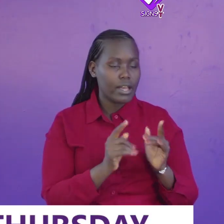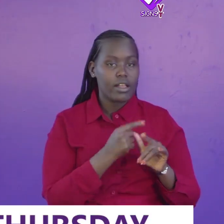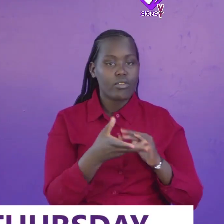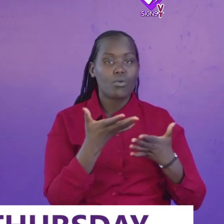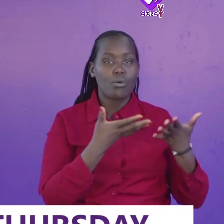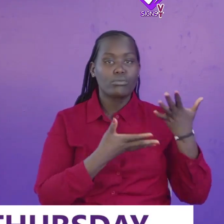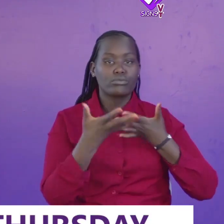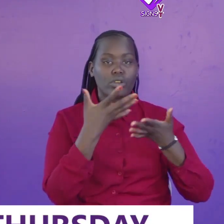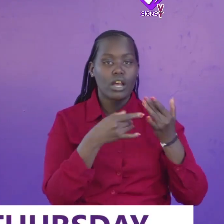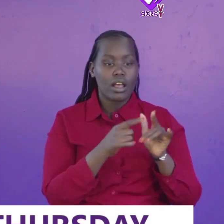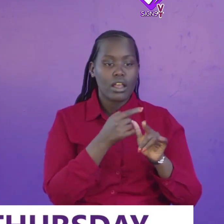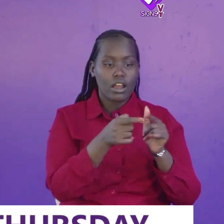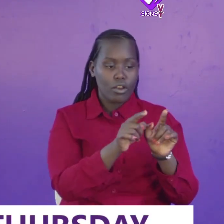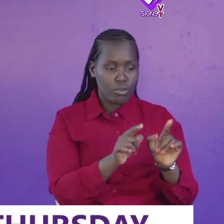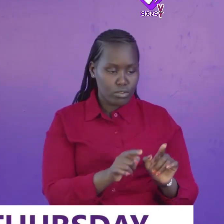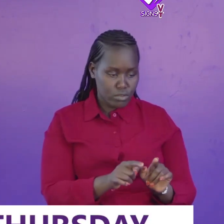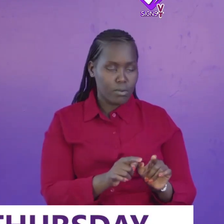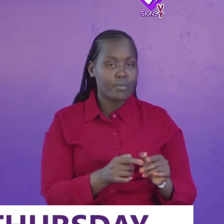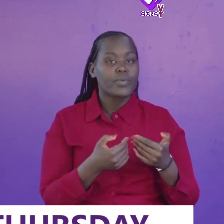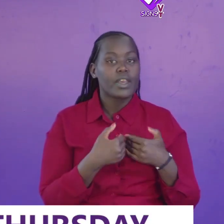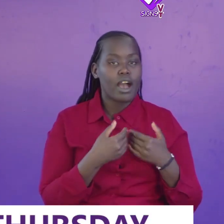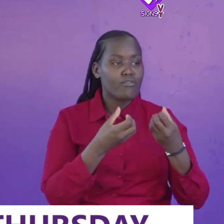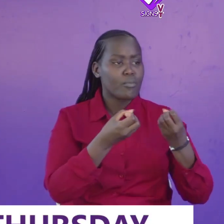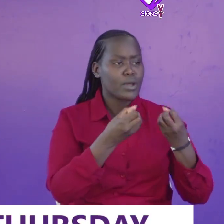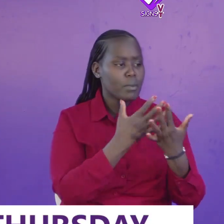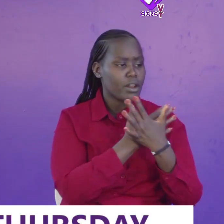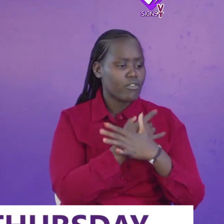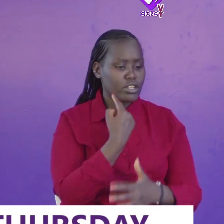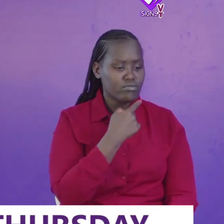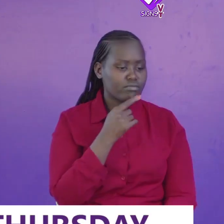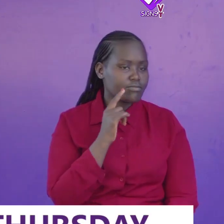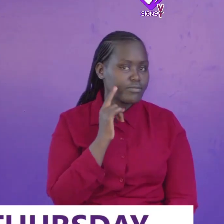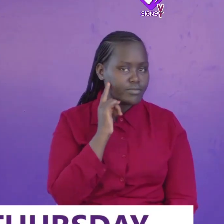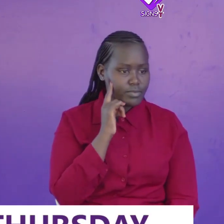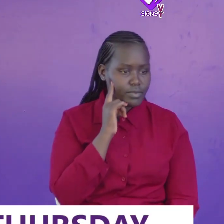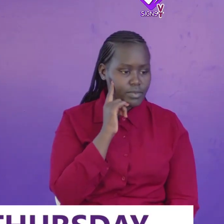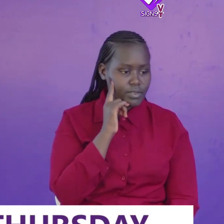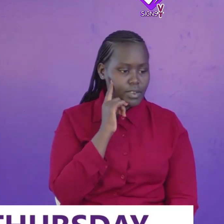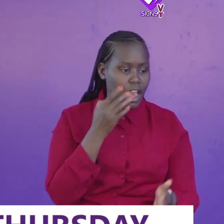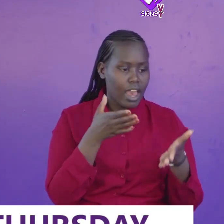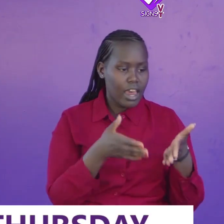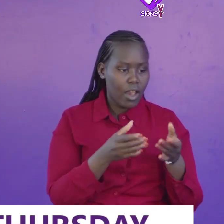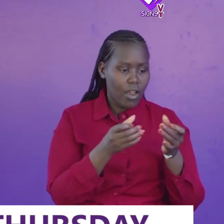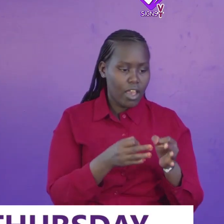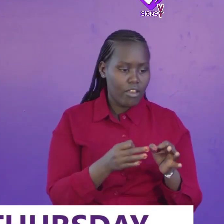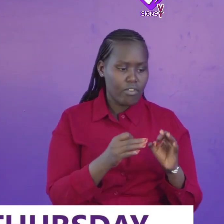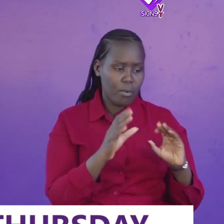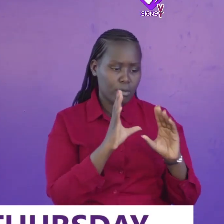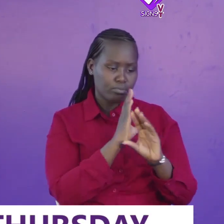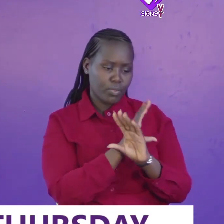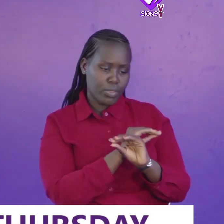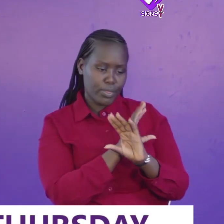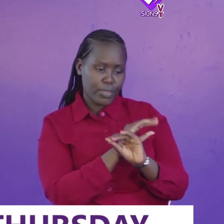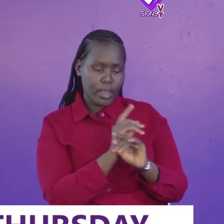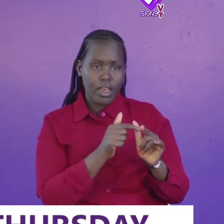interact. And also at the same point, I have many friends who are deaf. Actually, say hata nikiwapigia video call na wapiga ile